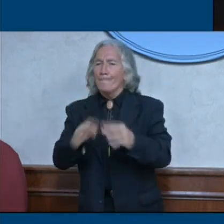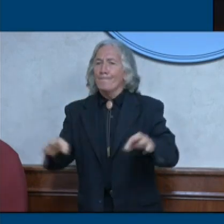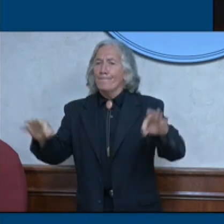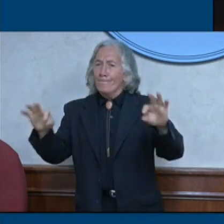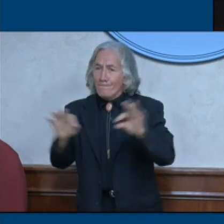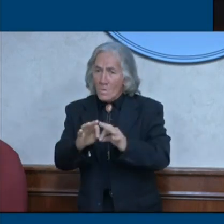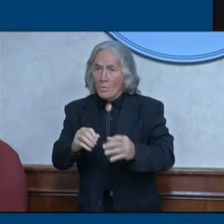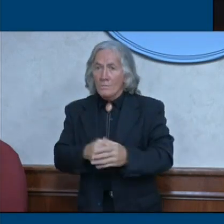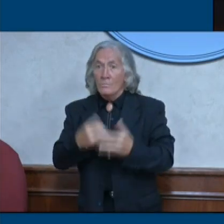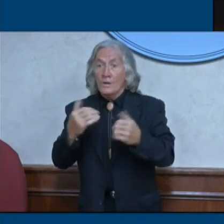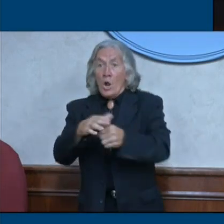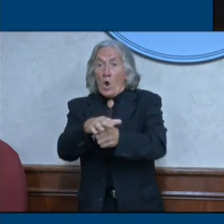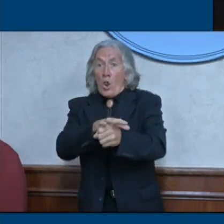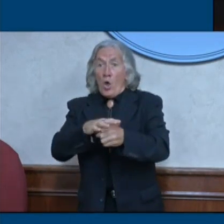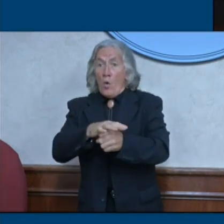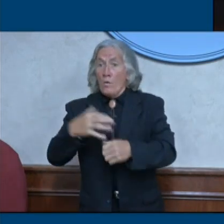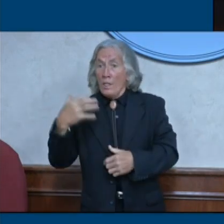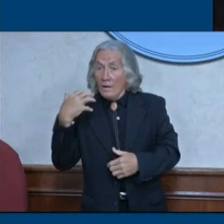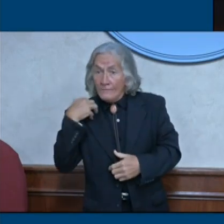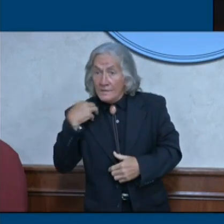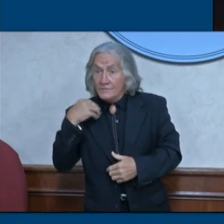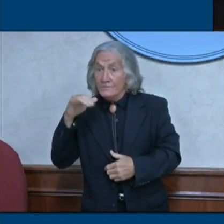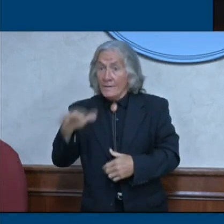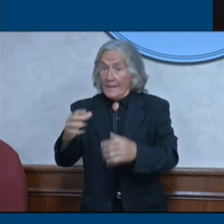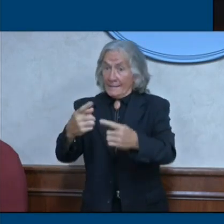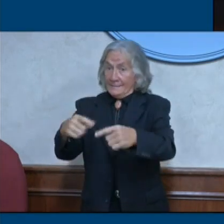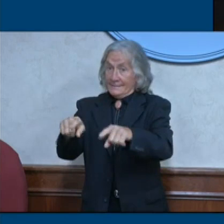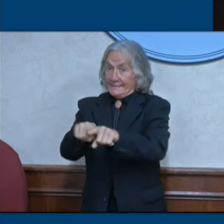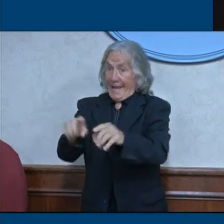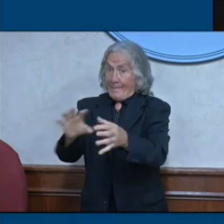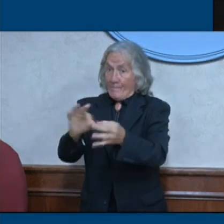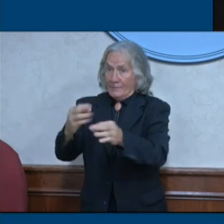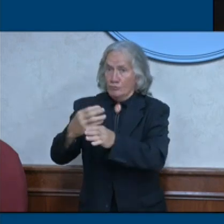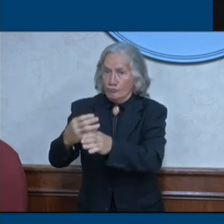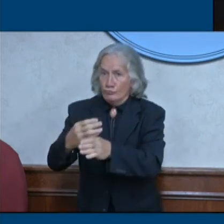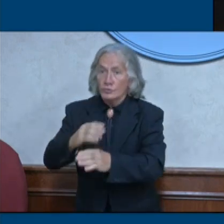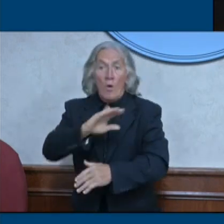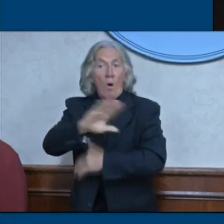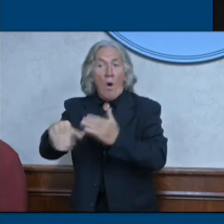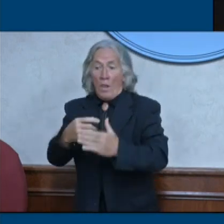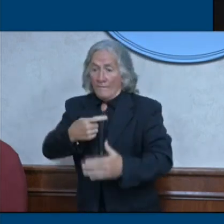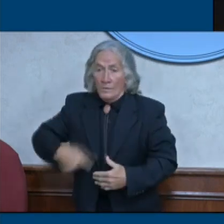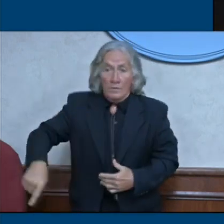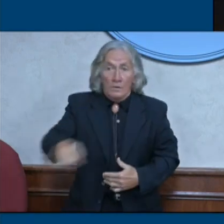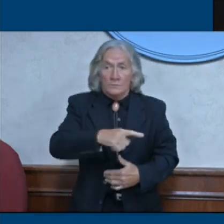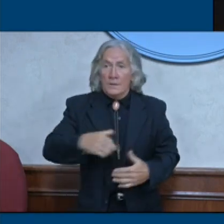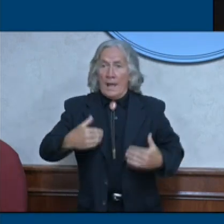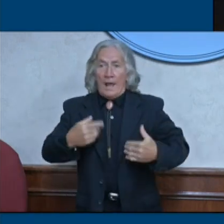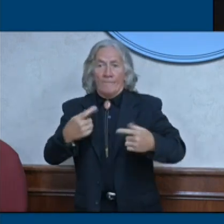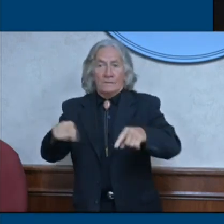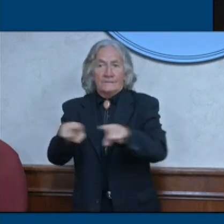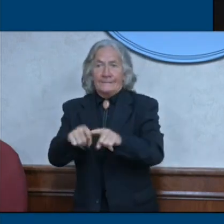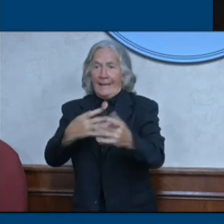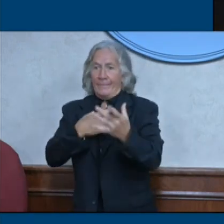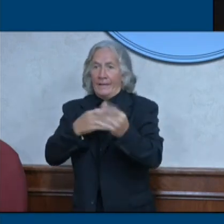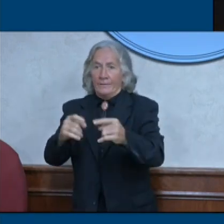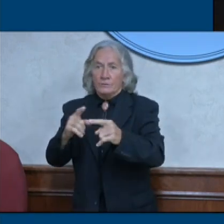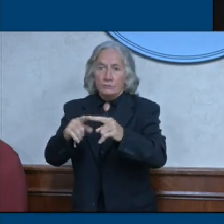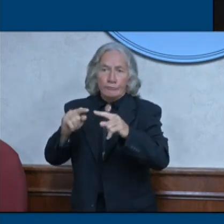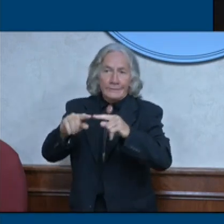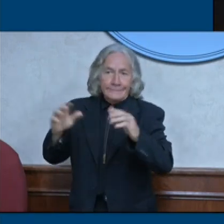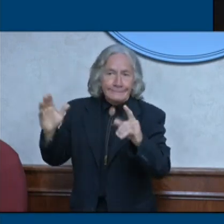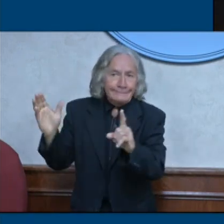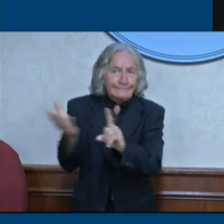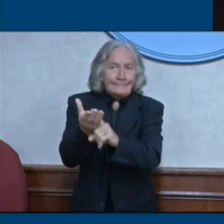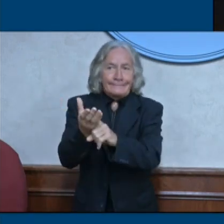important, and local officials send that same message. So all of us have a collective responsibility to educate the public that